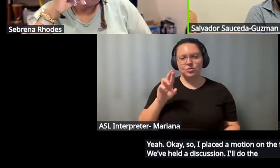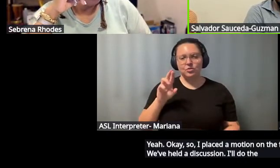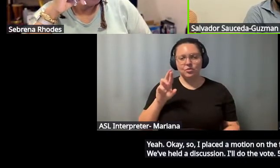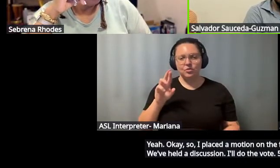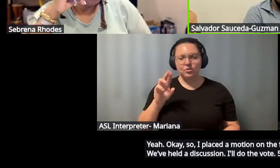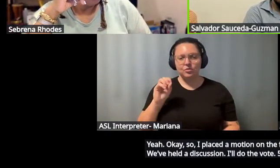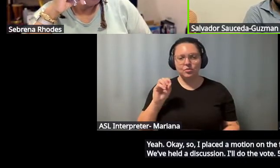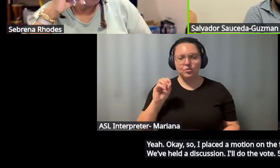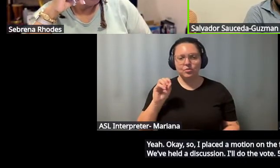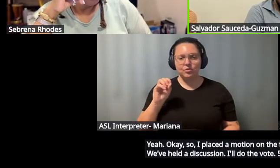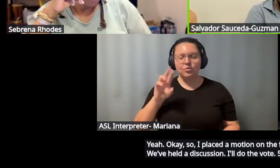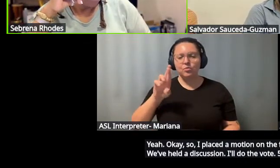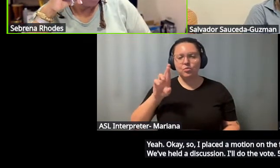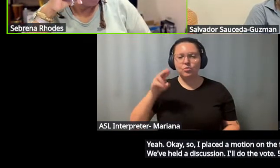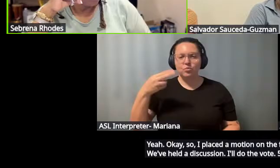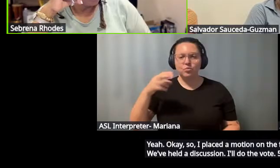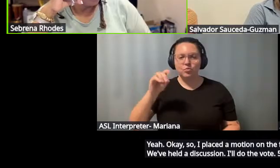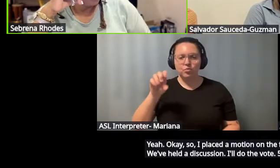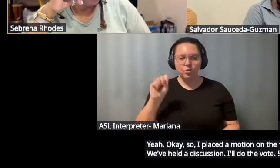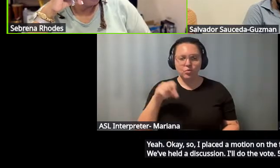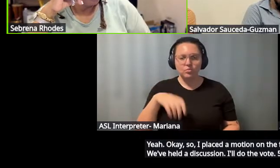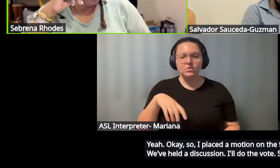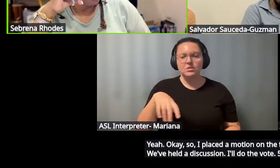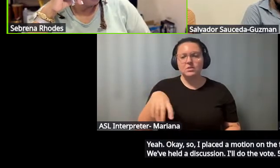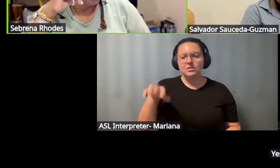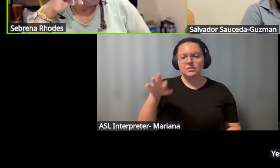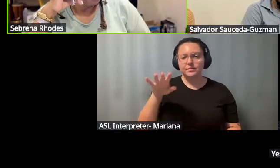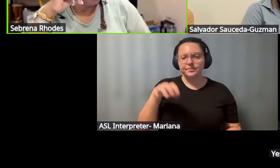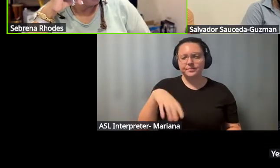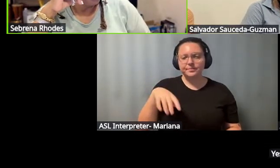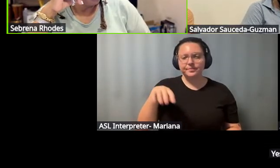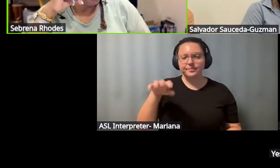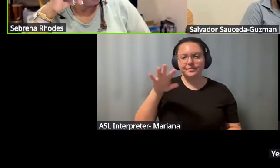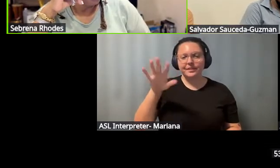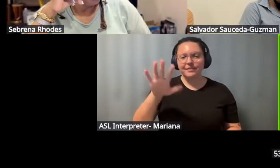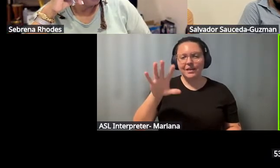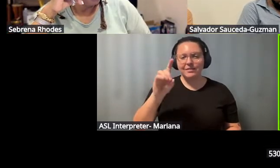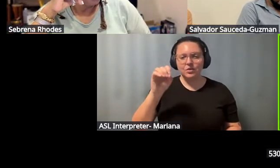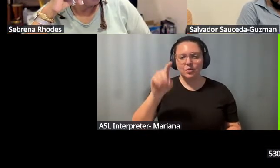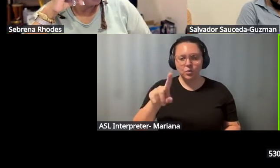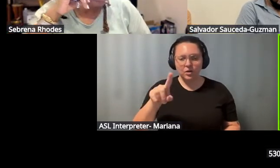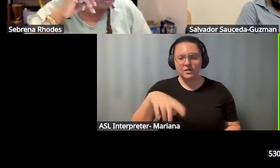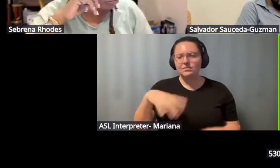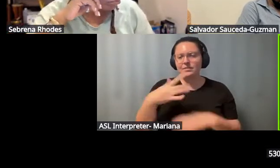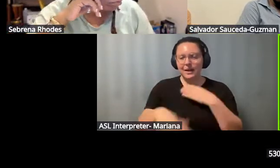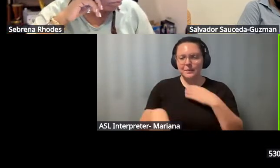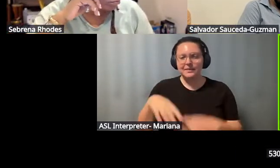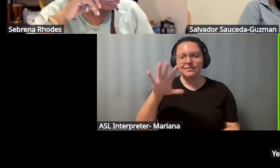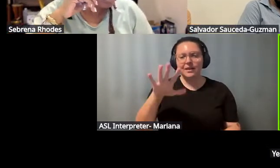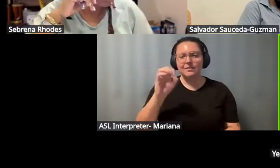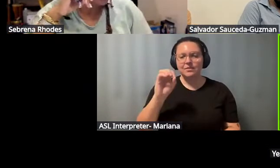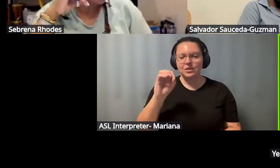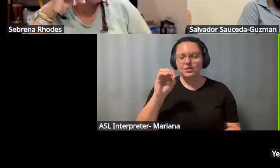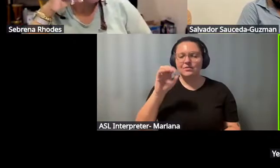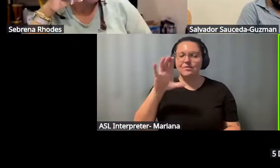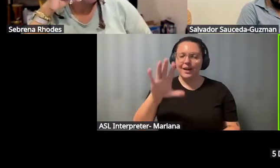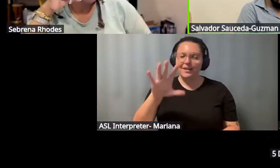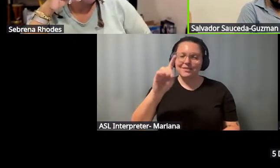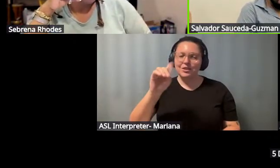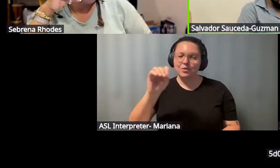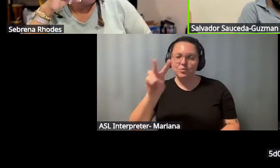absent. 5D02. Yes. 5D03. Yes. 5D04.